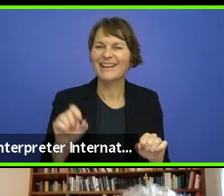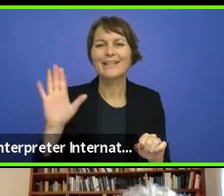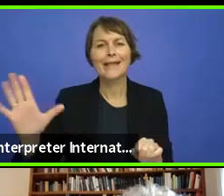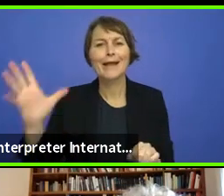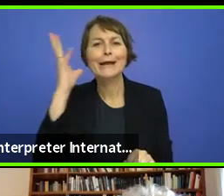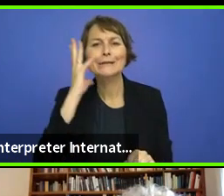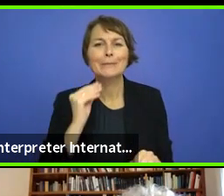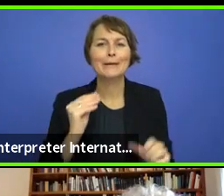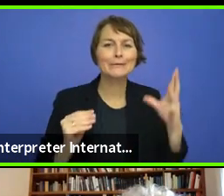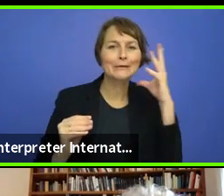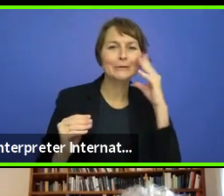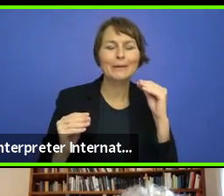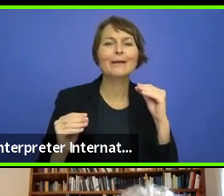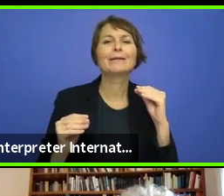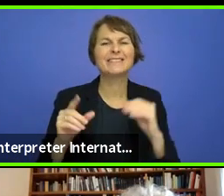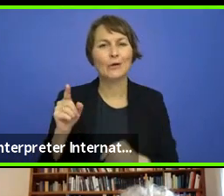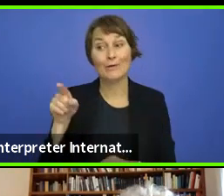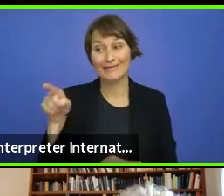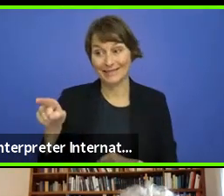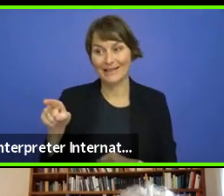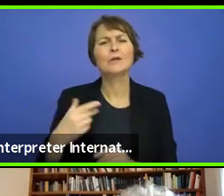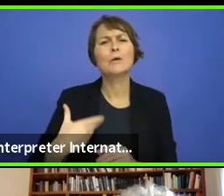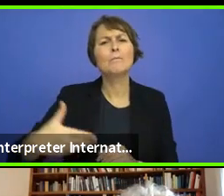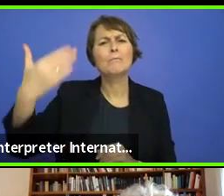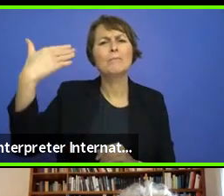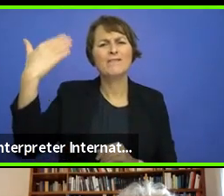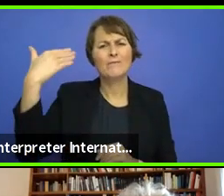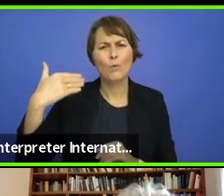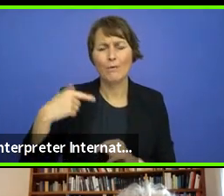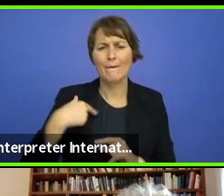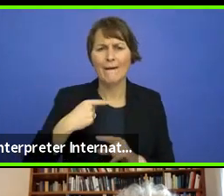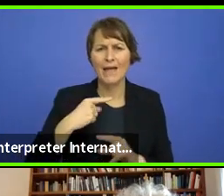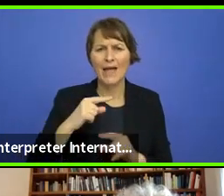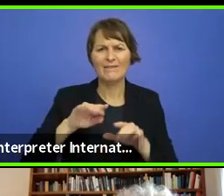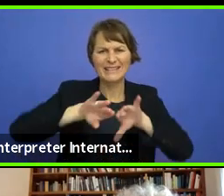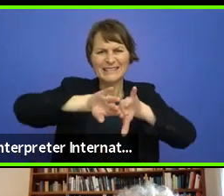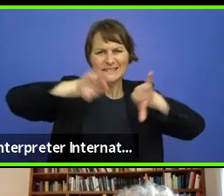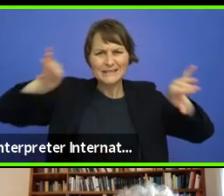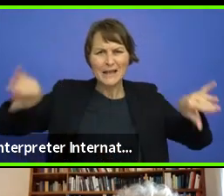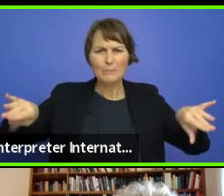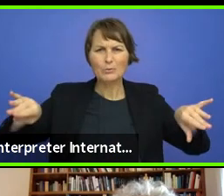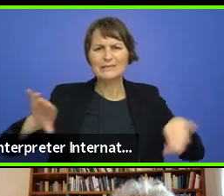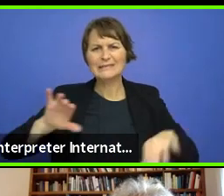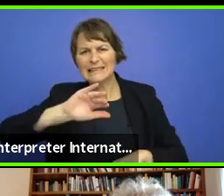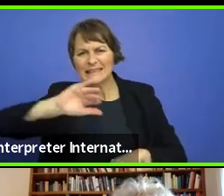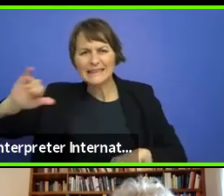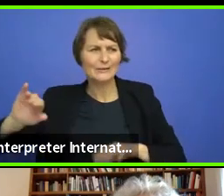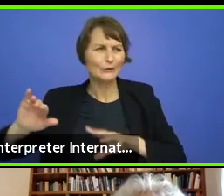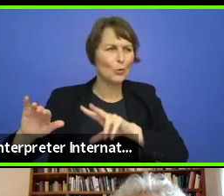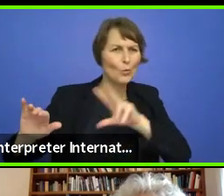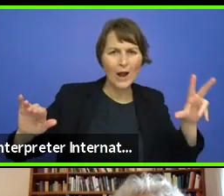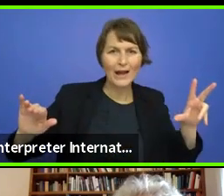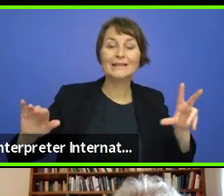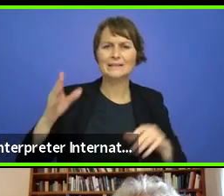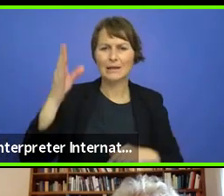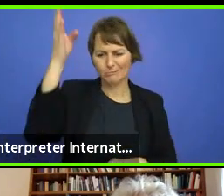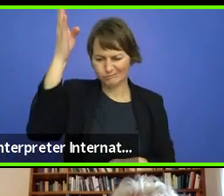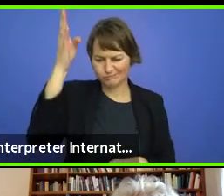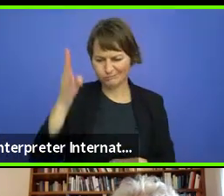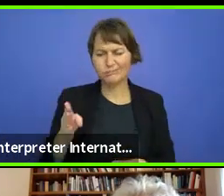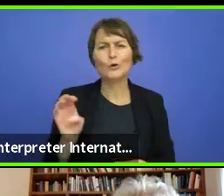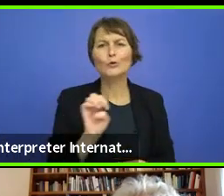from a post-socialist situation, having this kind of alienation experience when they